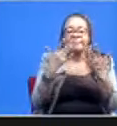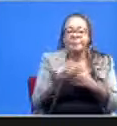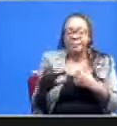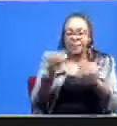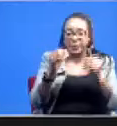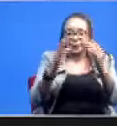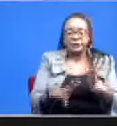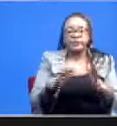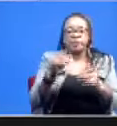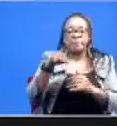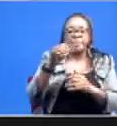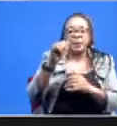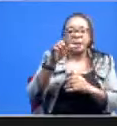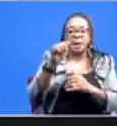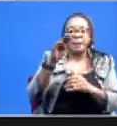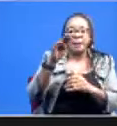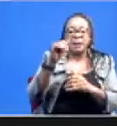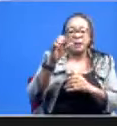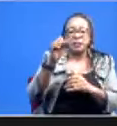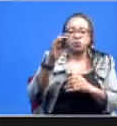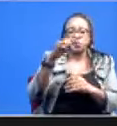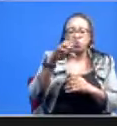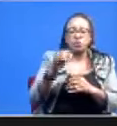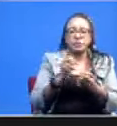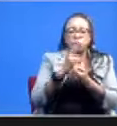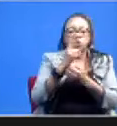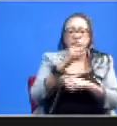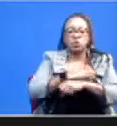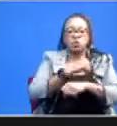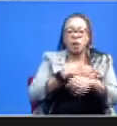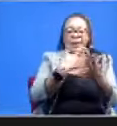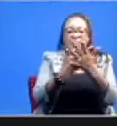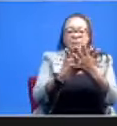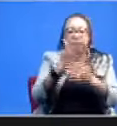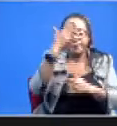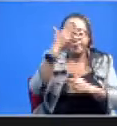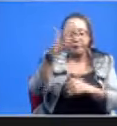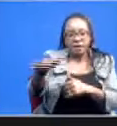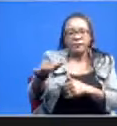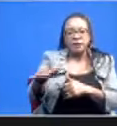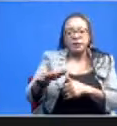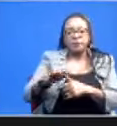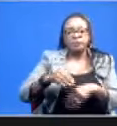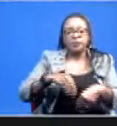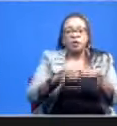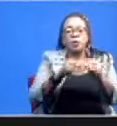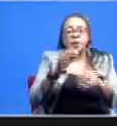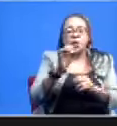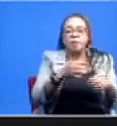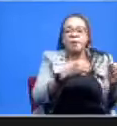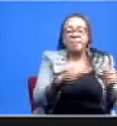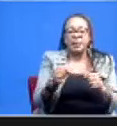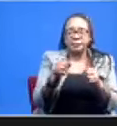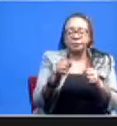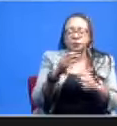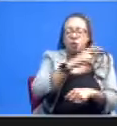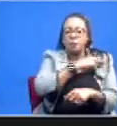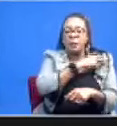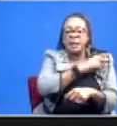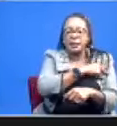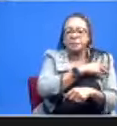teachers from Palamasogo Secondary School were arrested on Monday evening, according to Homabay Sub-County Police Commander